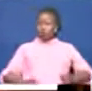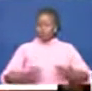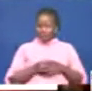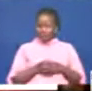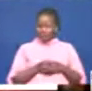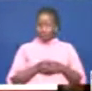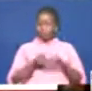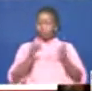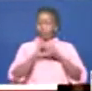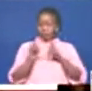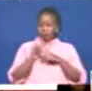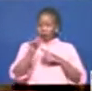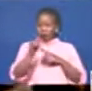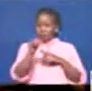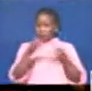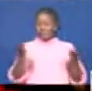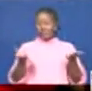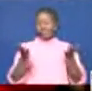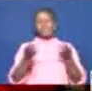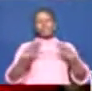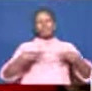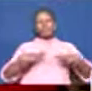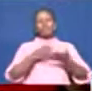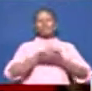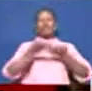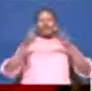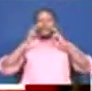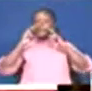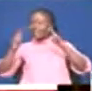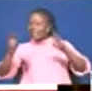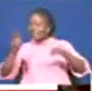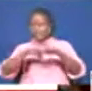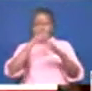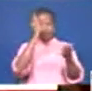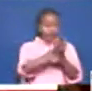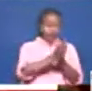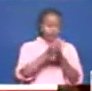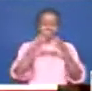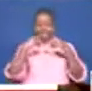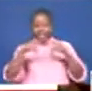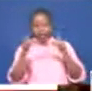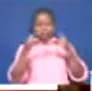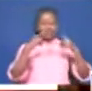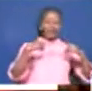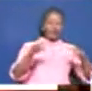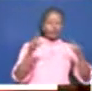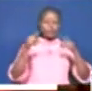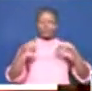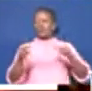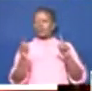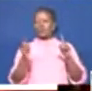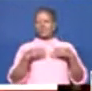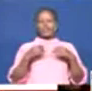And the tables were there for everybody to see where verification was happening. And they had no one